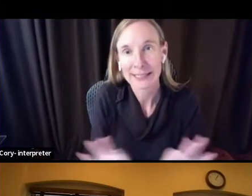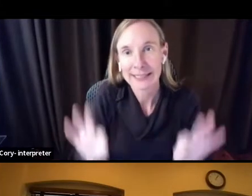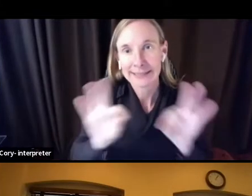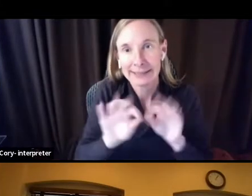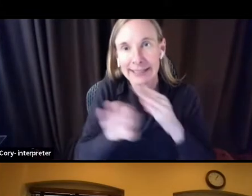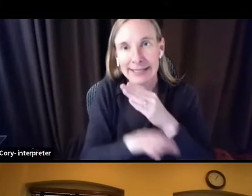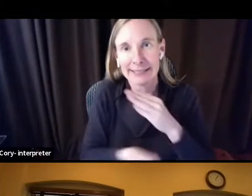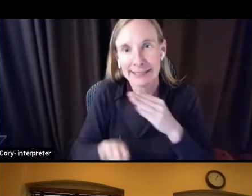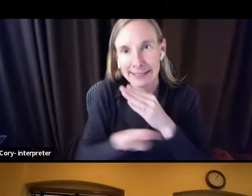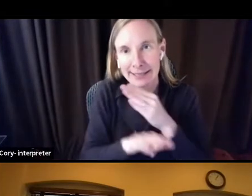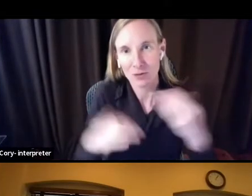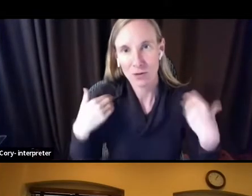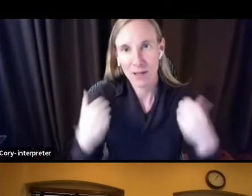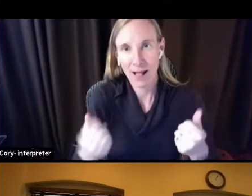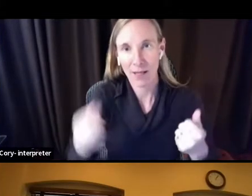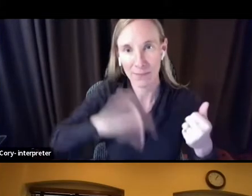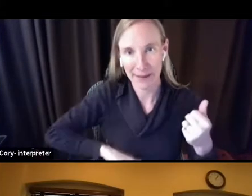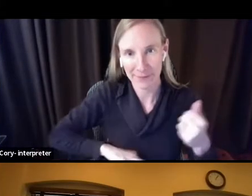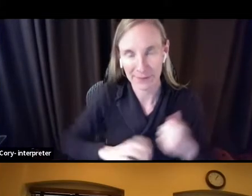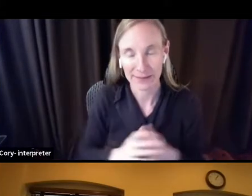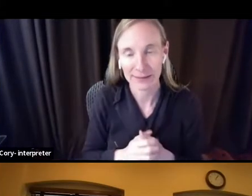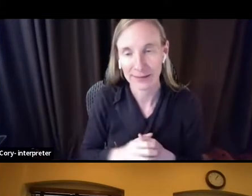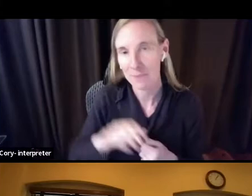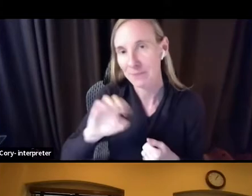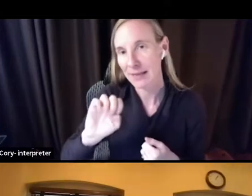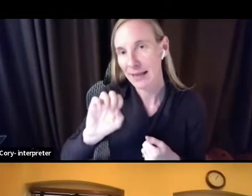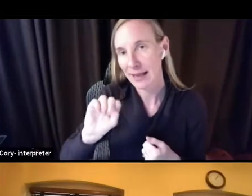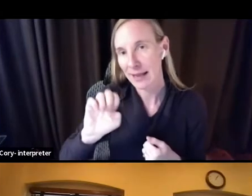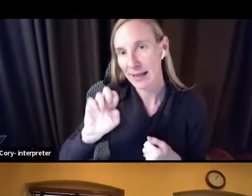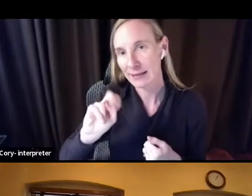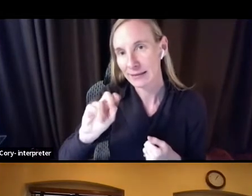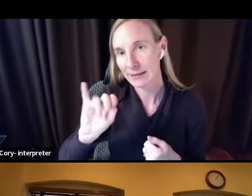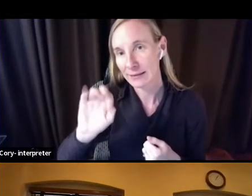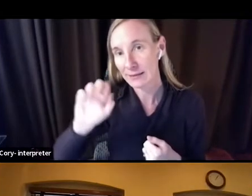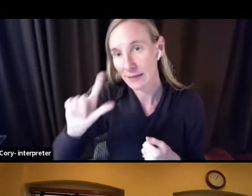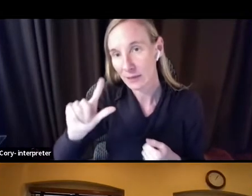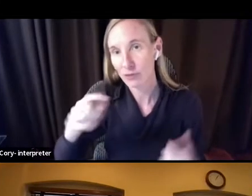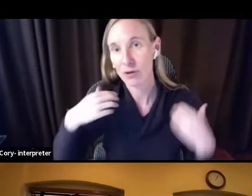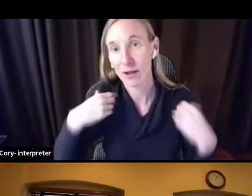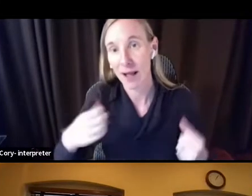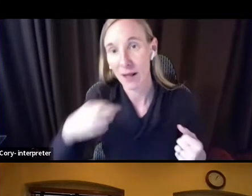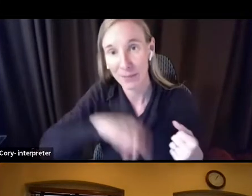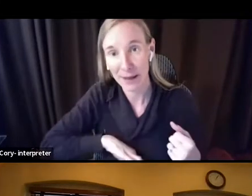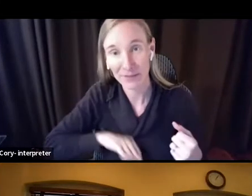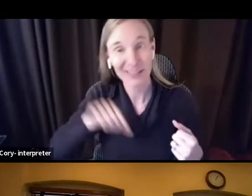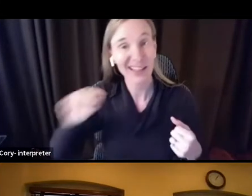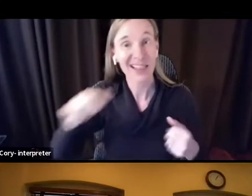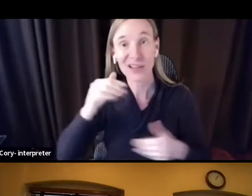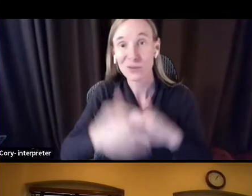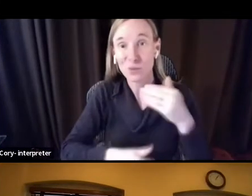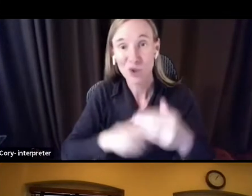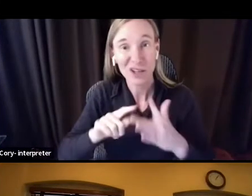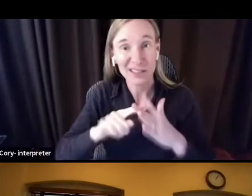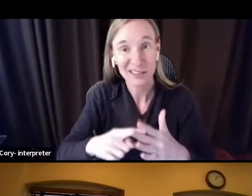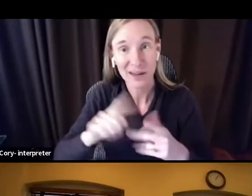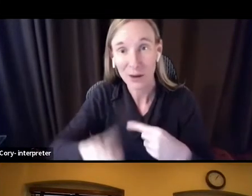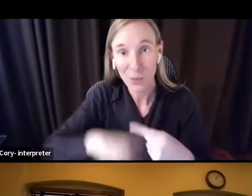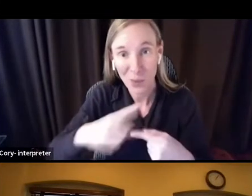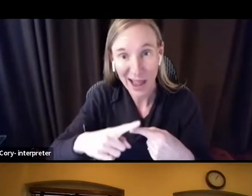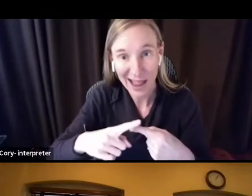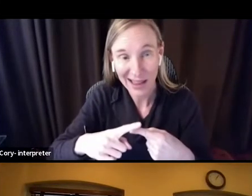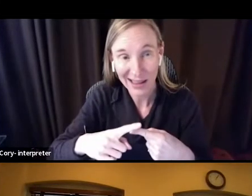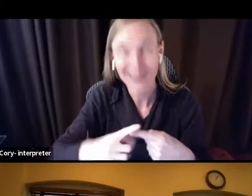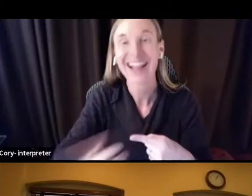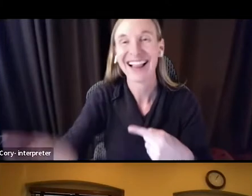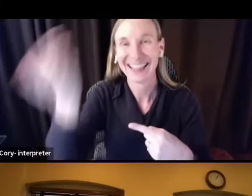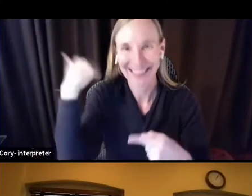benefits. And this is a process that I will just acknowledge started last